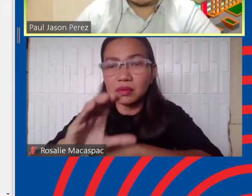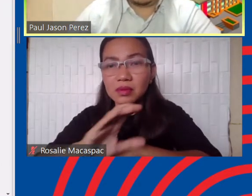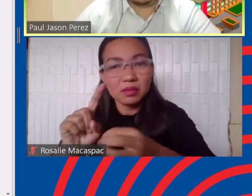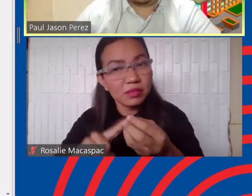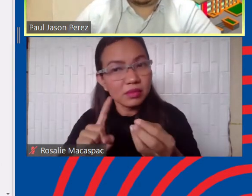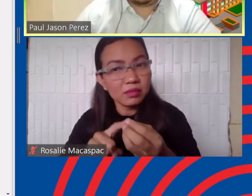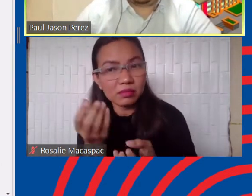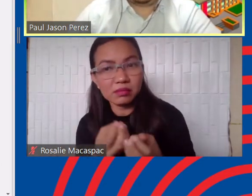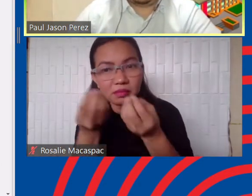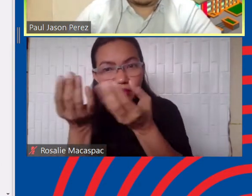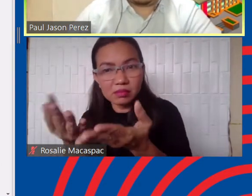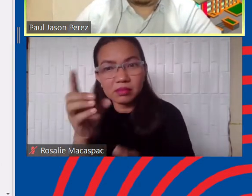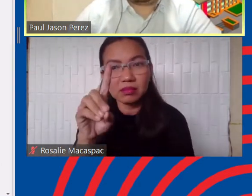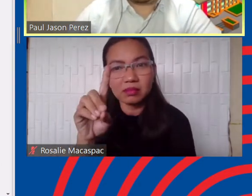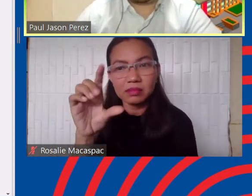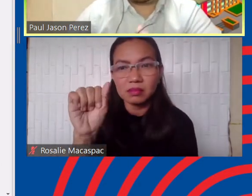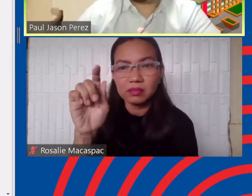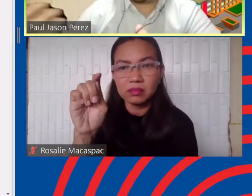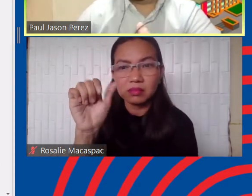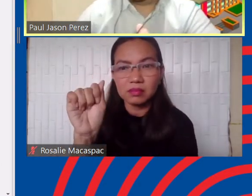see in